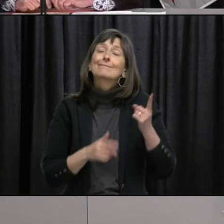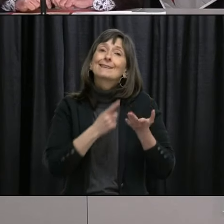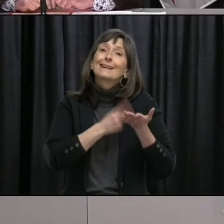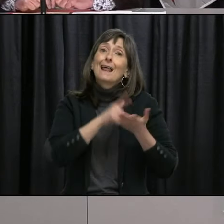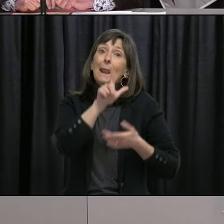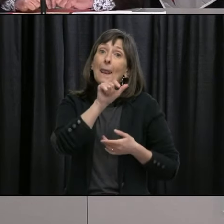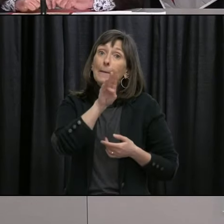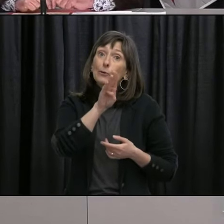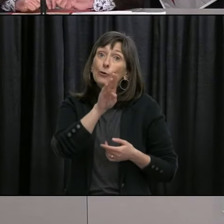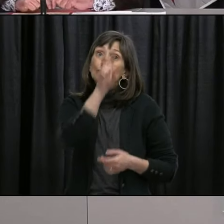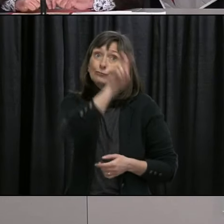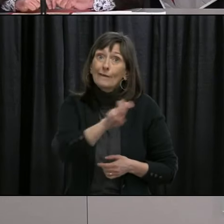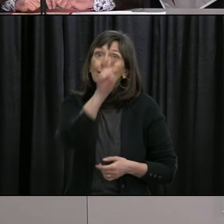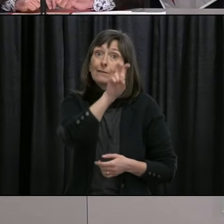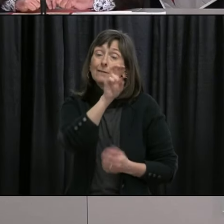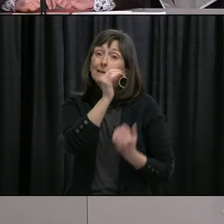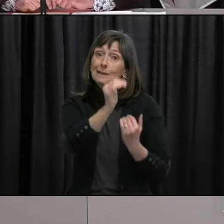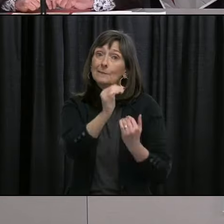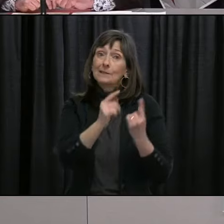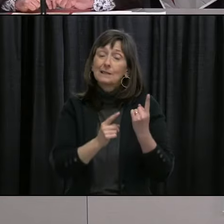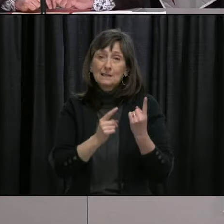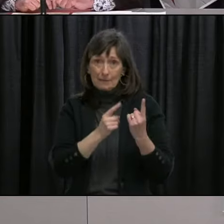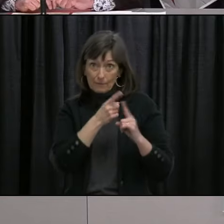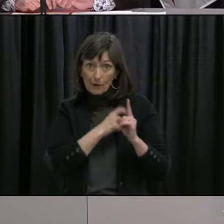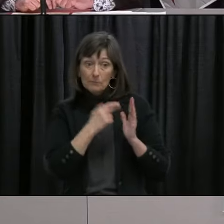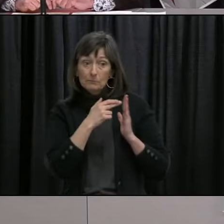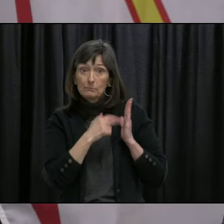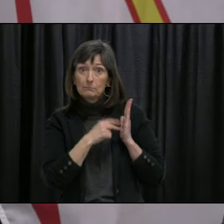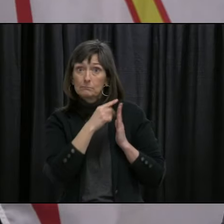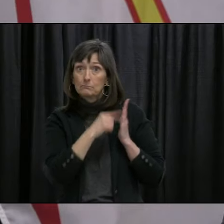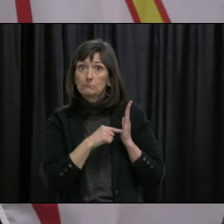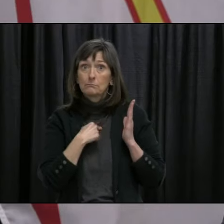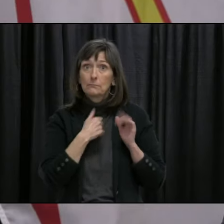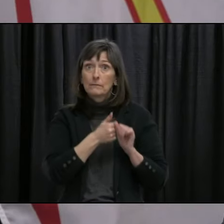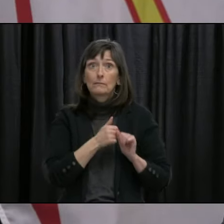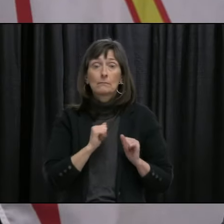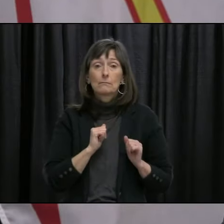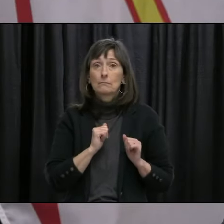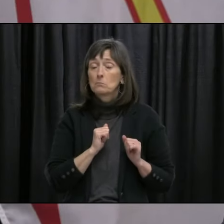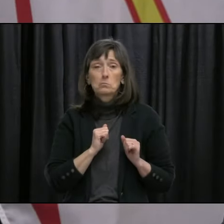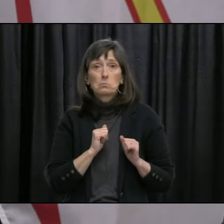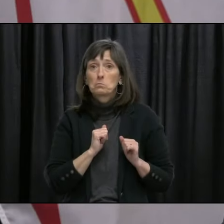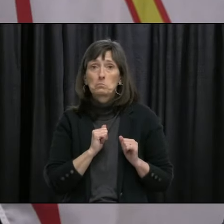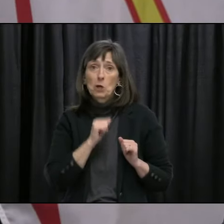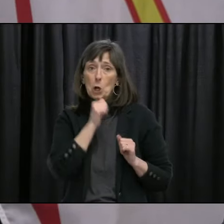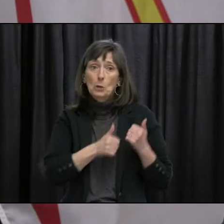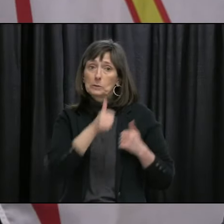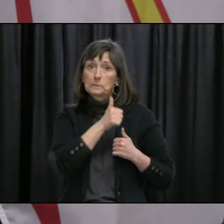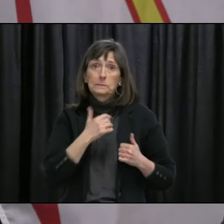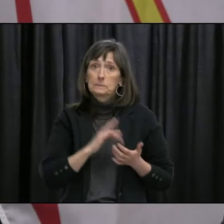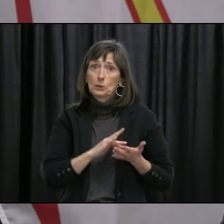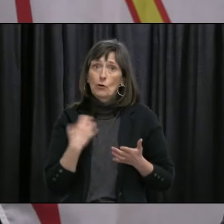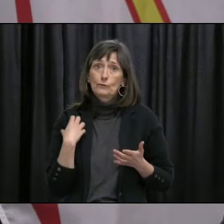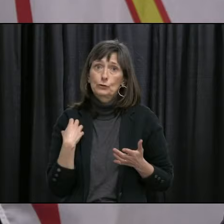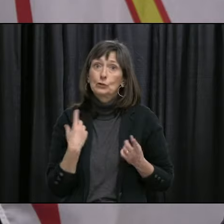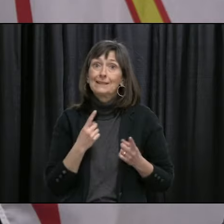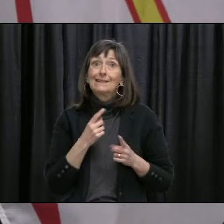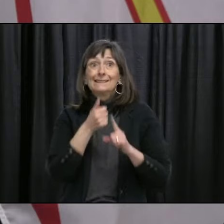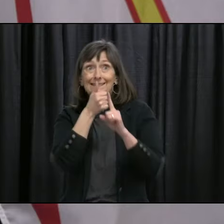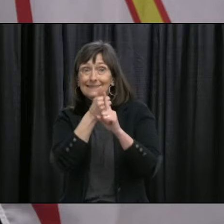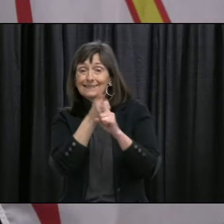as a result of the special orders that have been put in place, the measures that have been put in place by the Chief Medical Officer, but they've